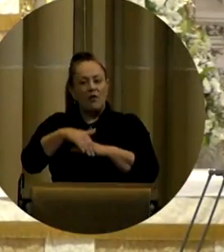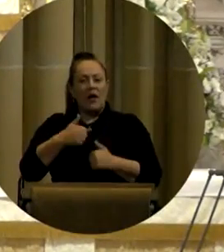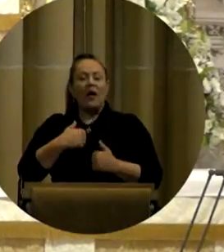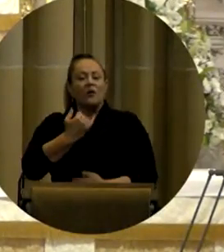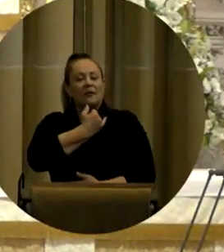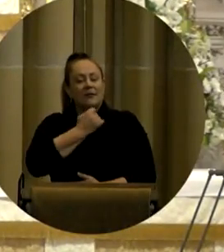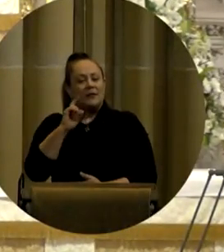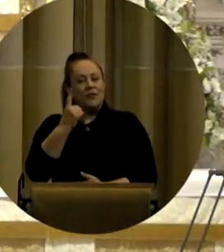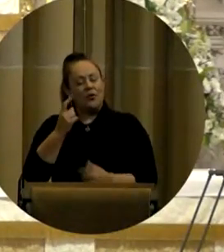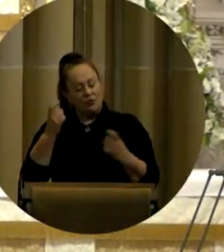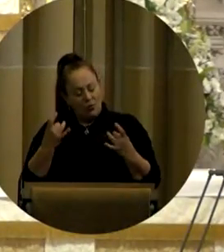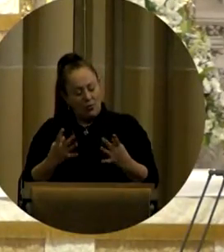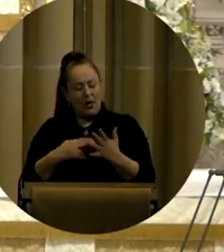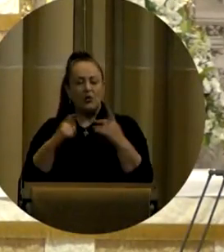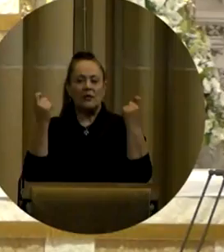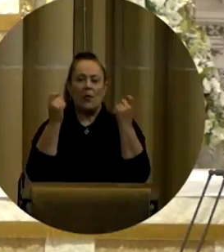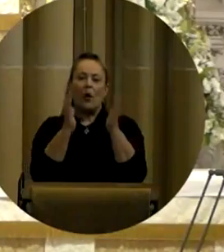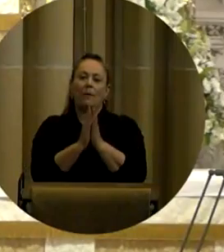sins.